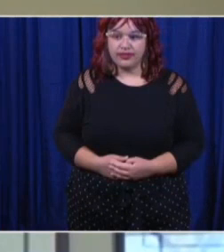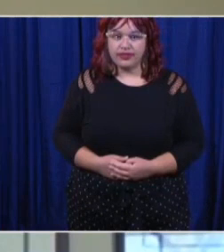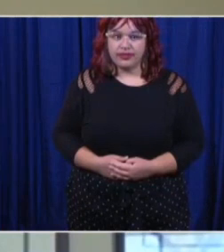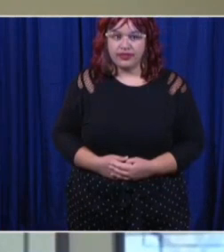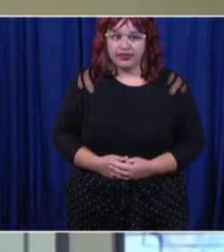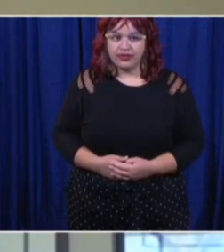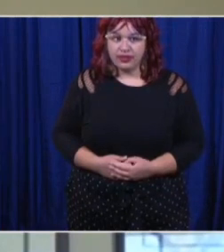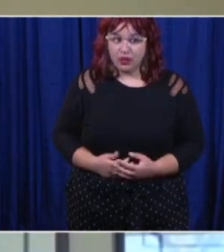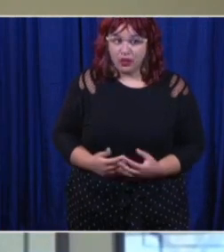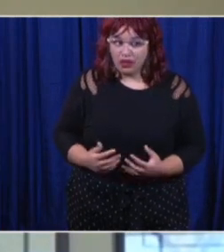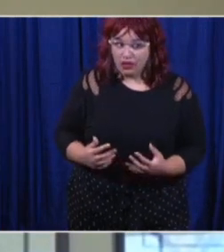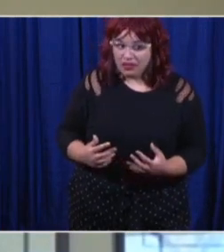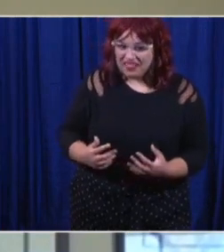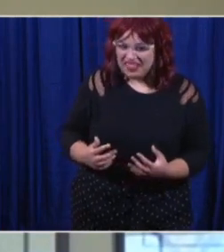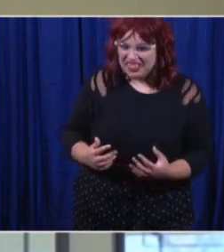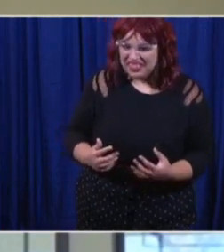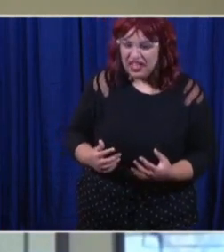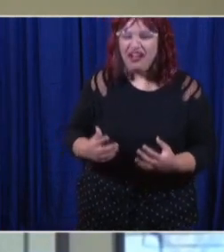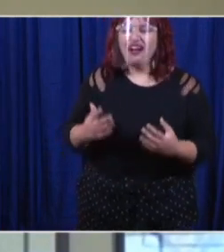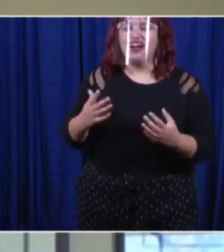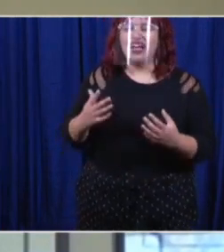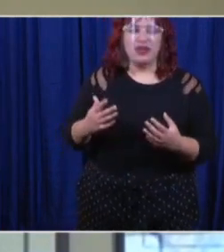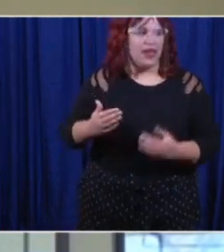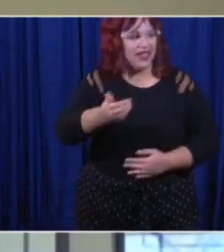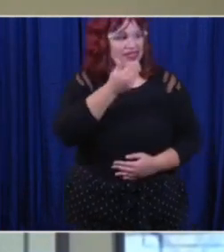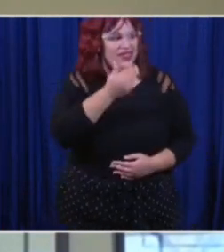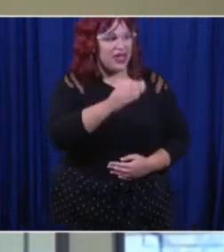Well, thanks, Bruce. Okay, there you are. Okay,